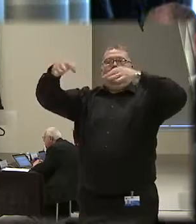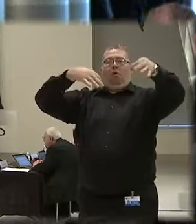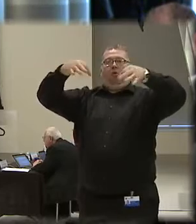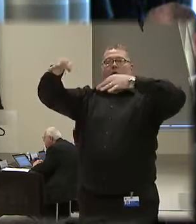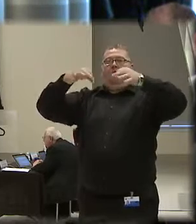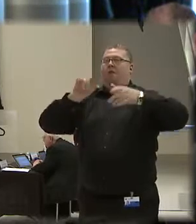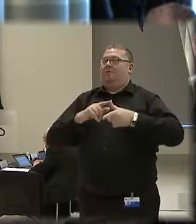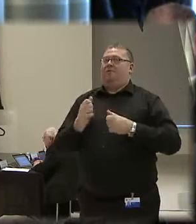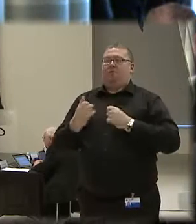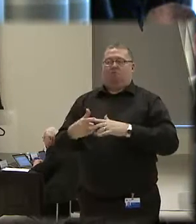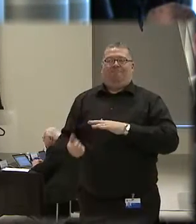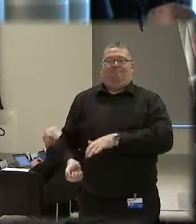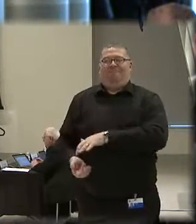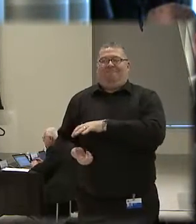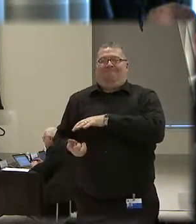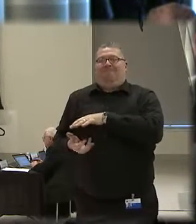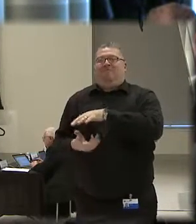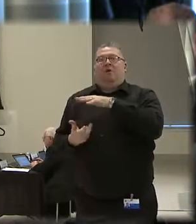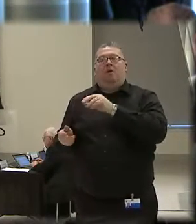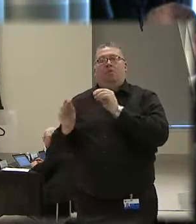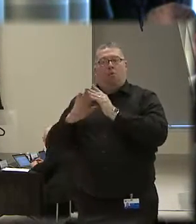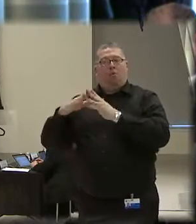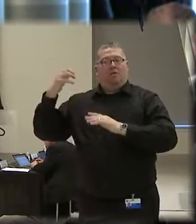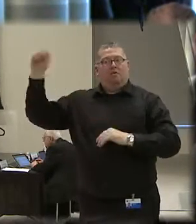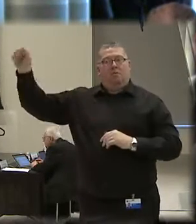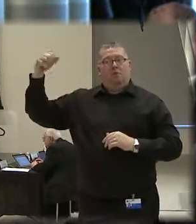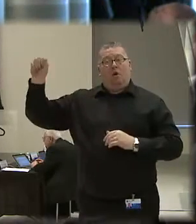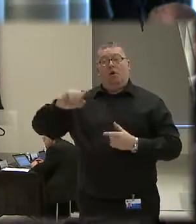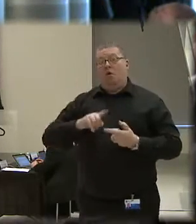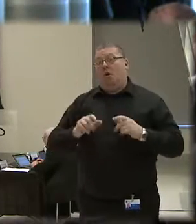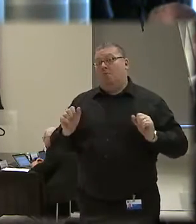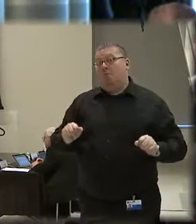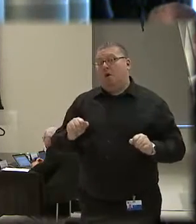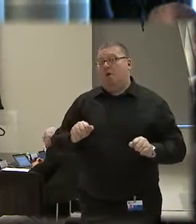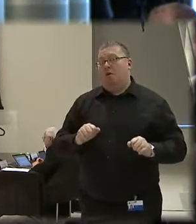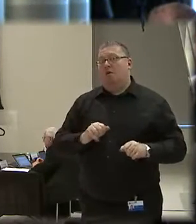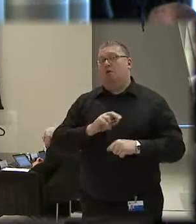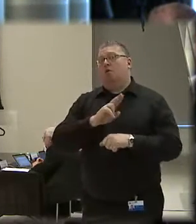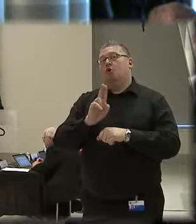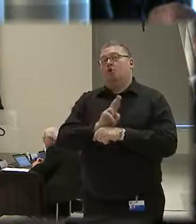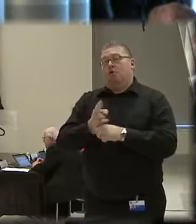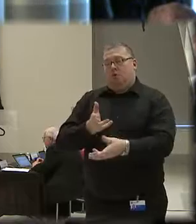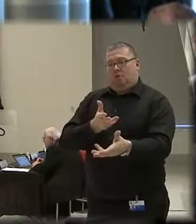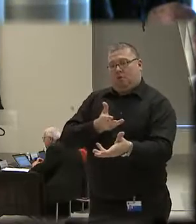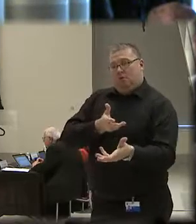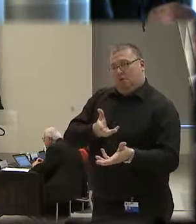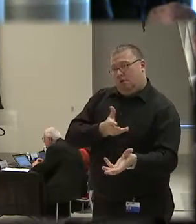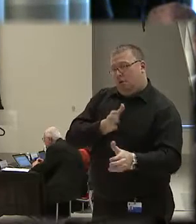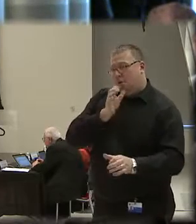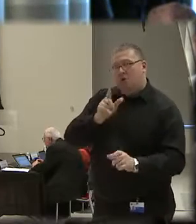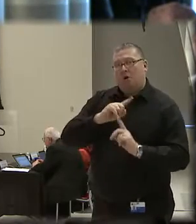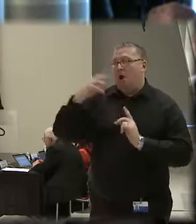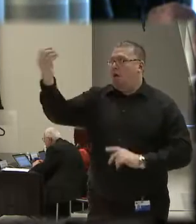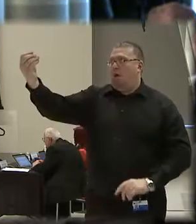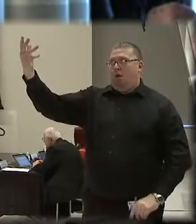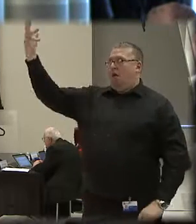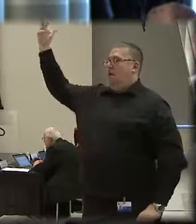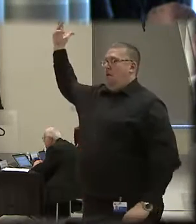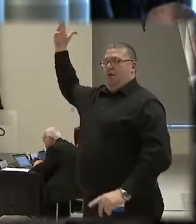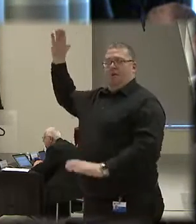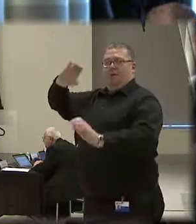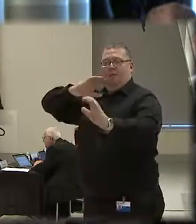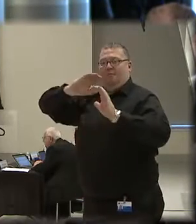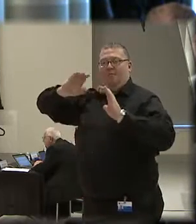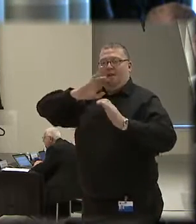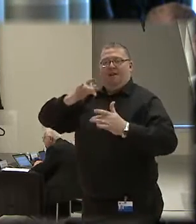further agitated the demonstrators. So whenever possible, using interpersonal communication as opposed to mass communication, which